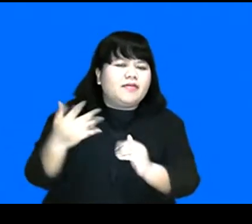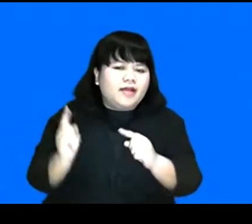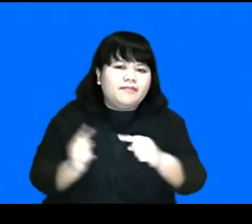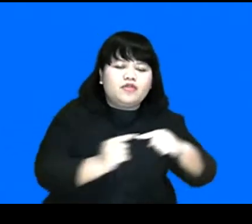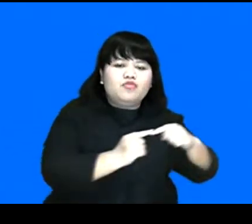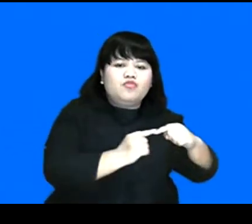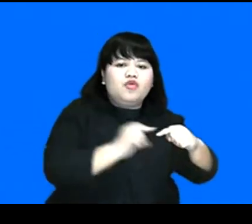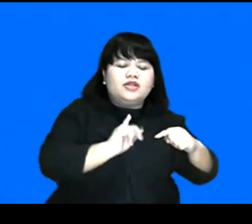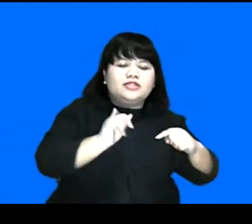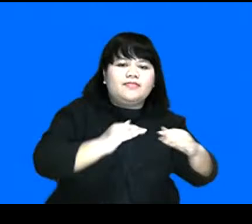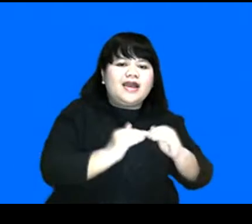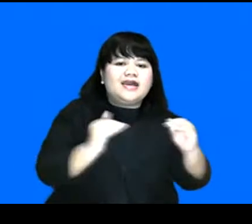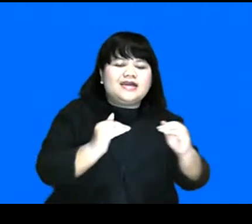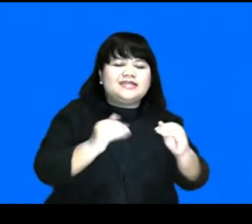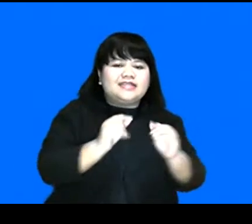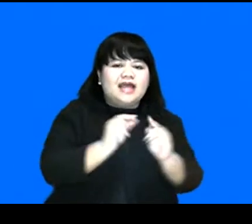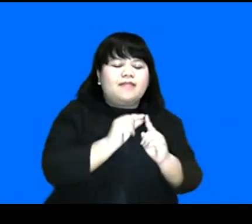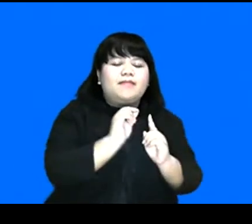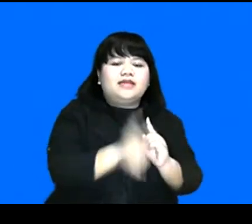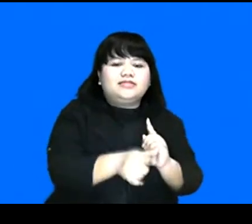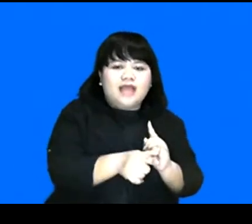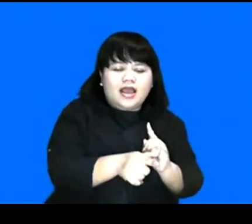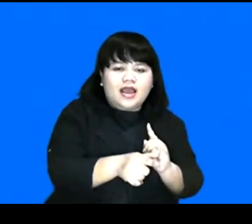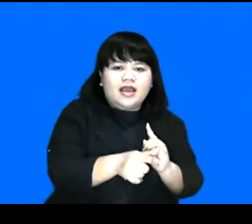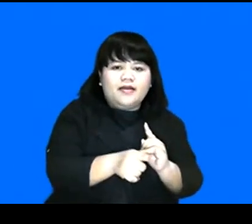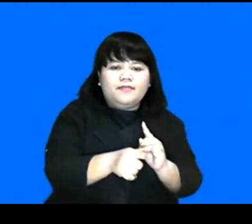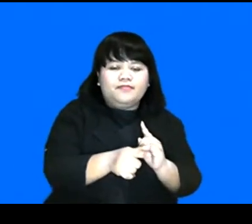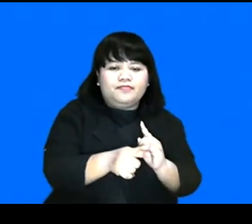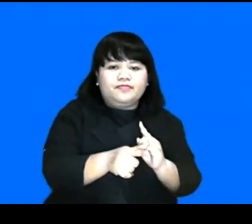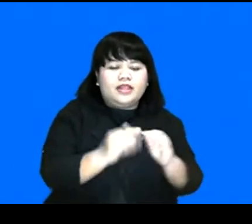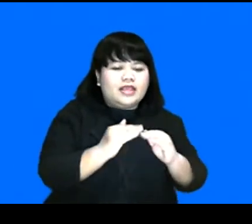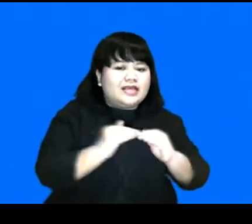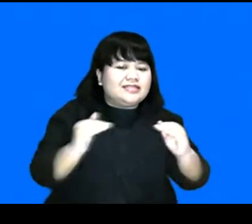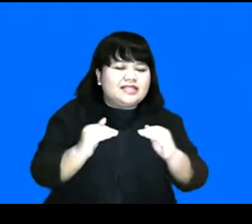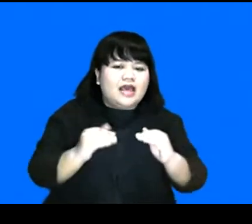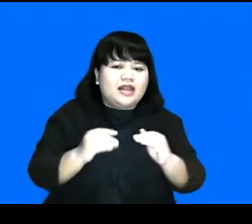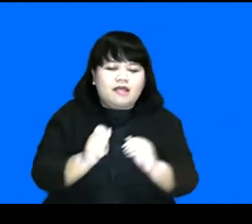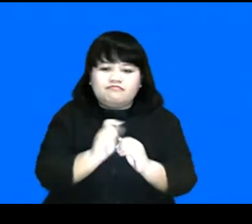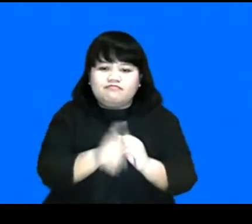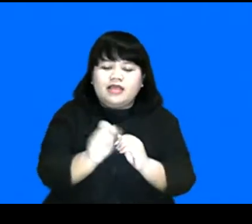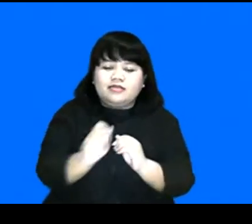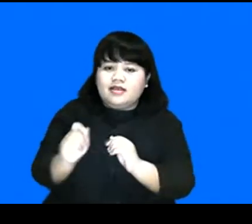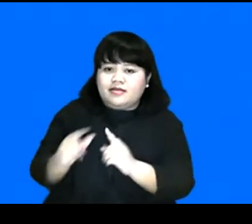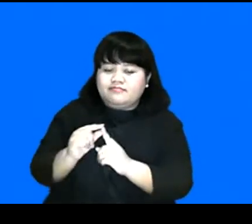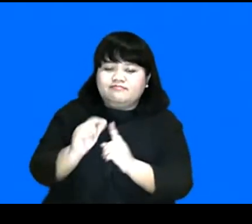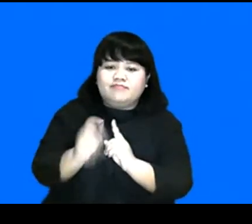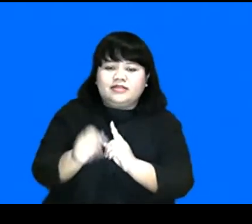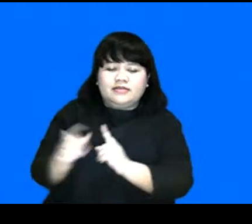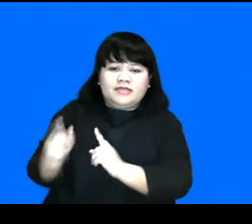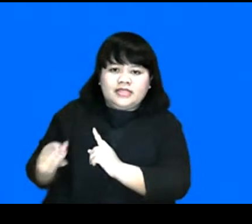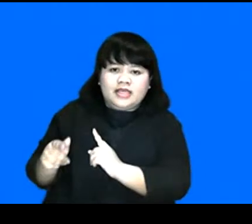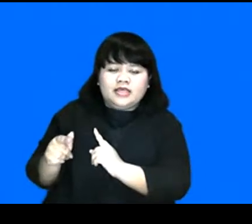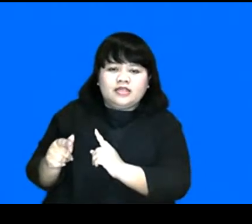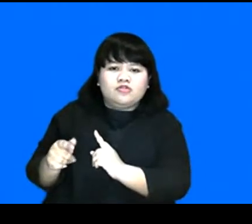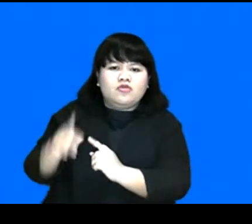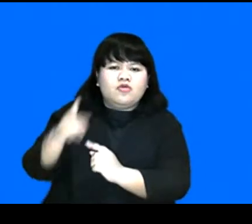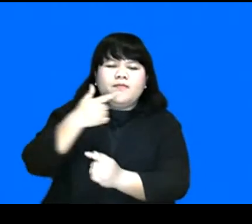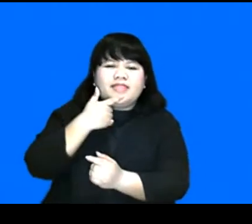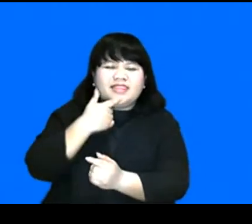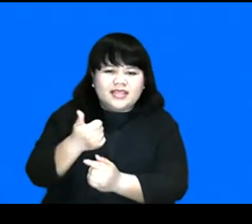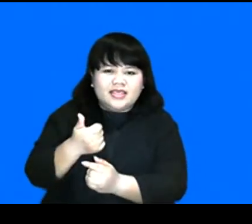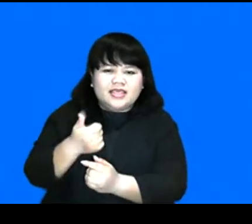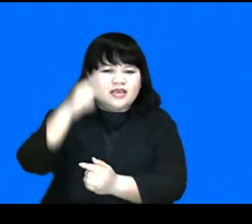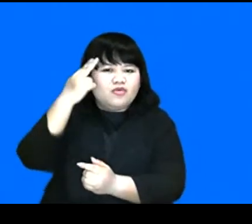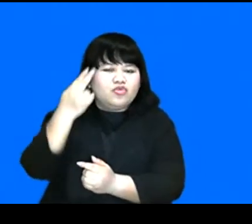for women, it needs to be positioned in the climate justice space. It needs to